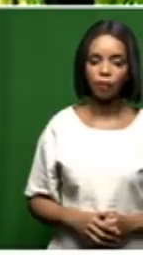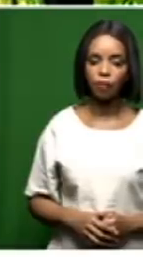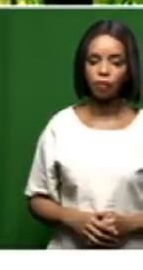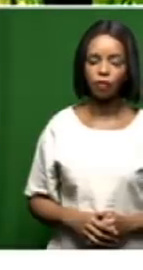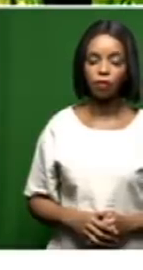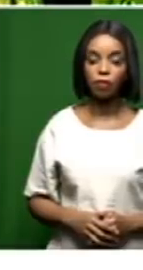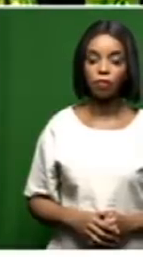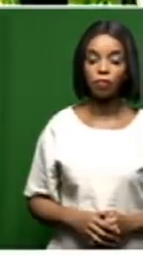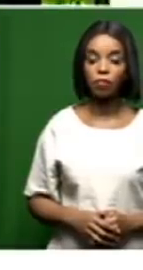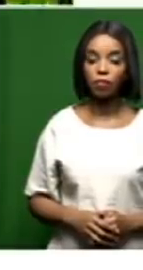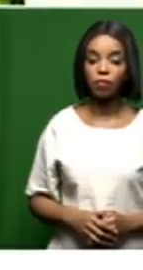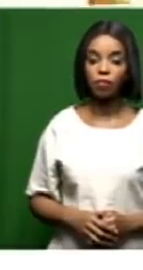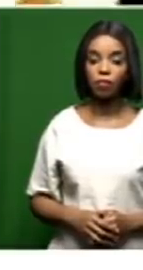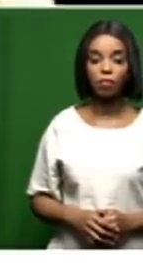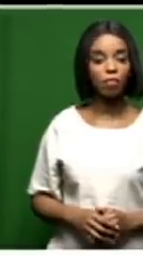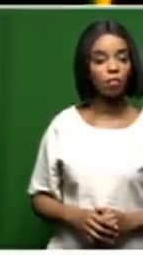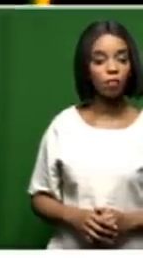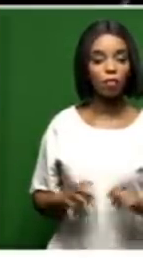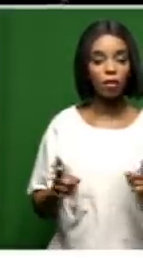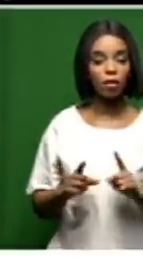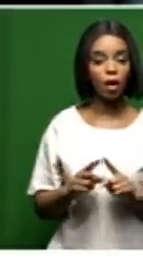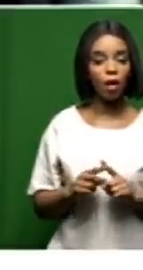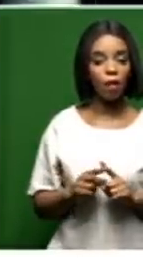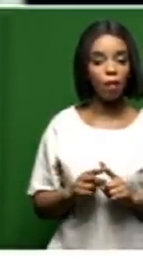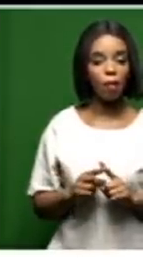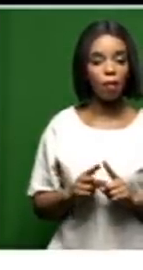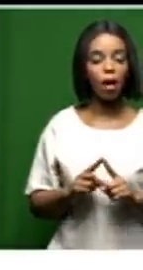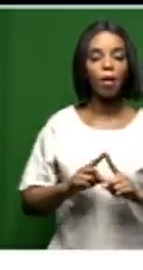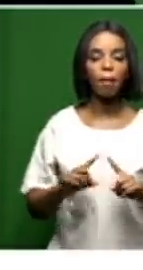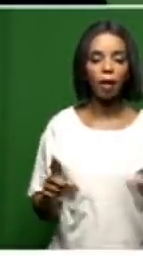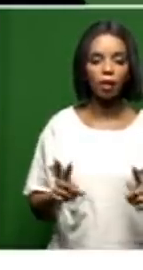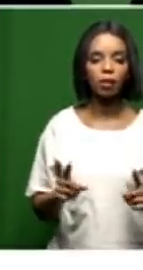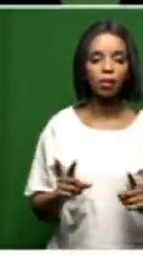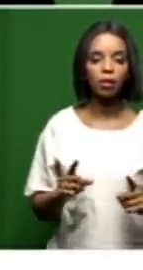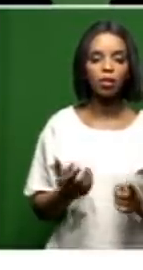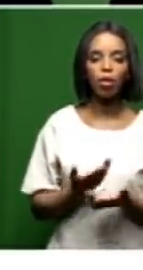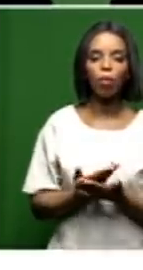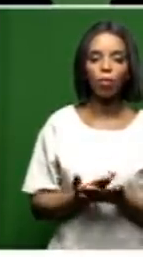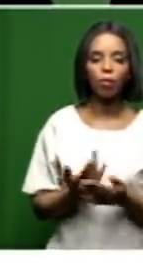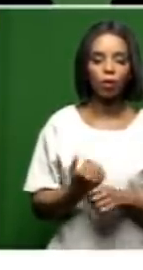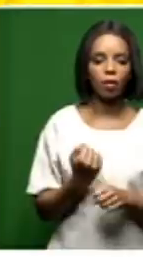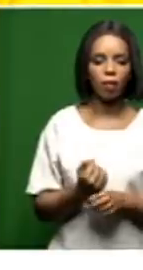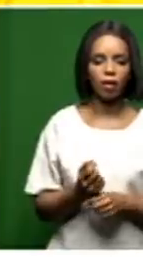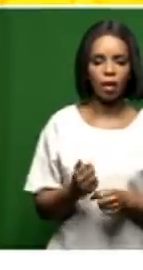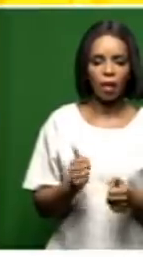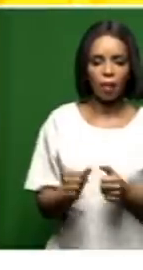he would have made a far much better